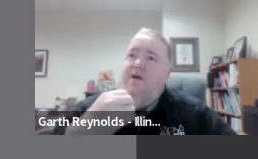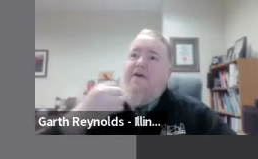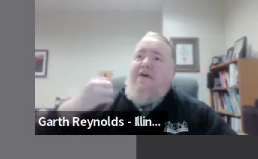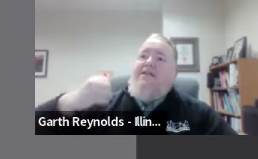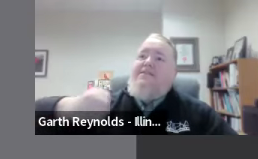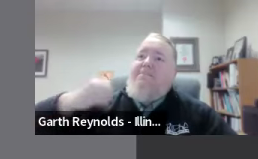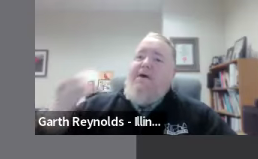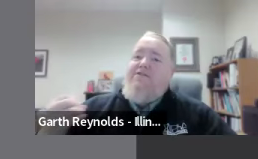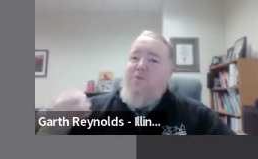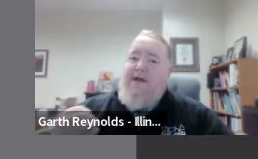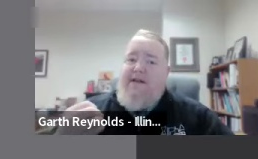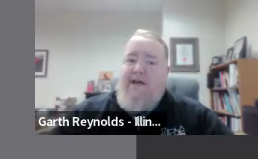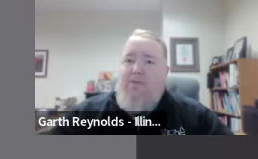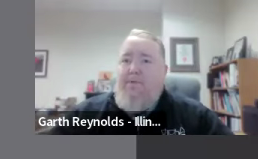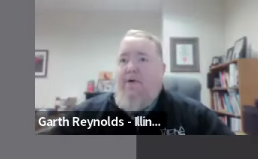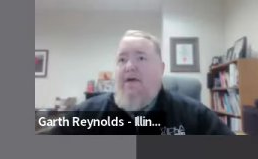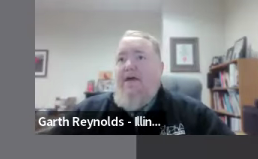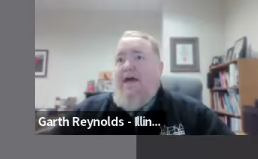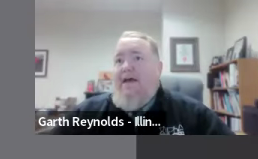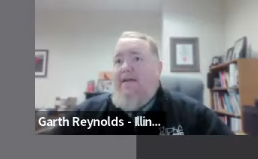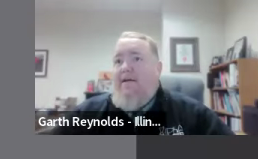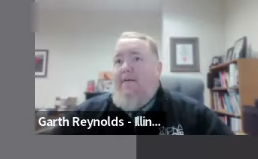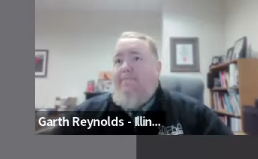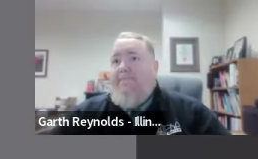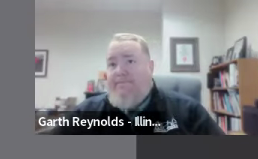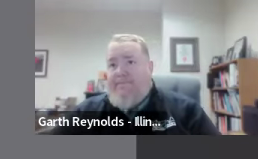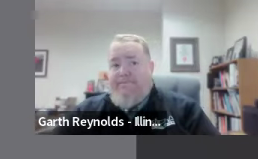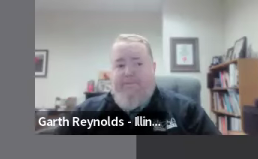do. That is the best way to help you.